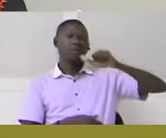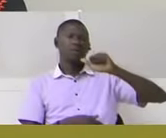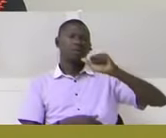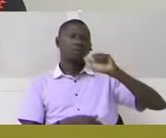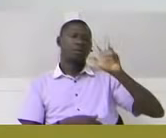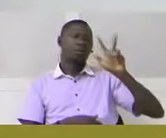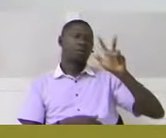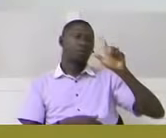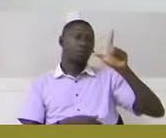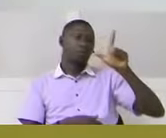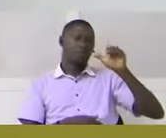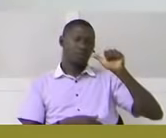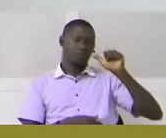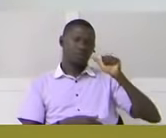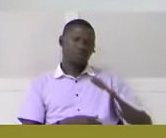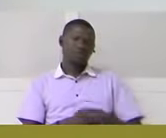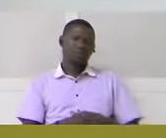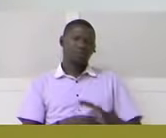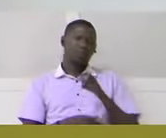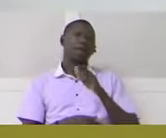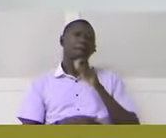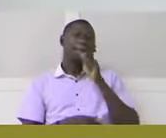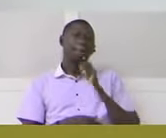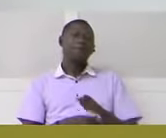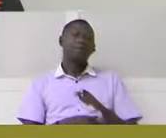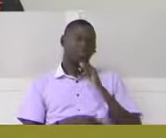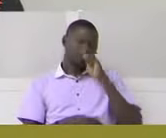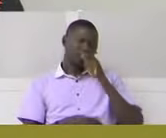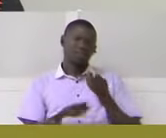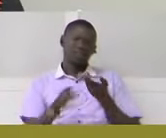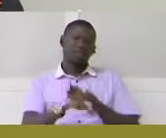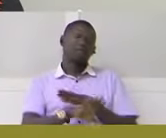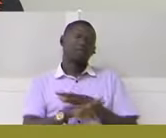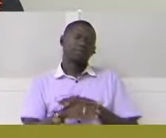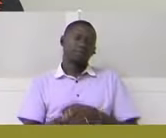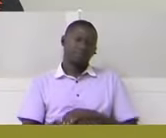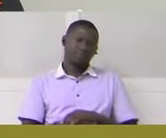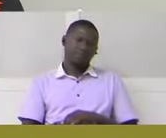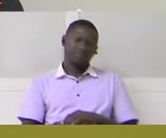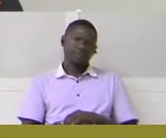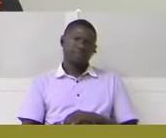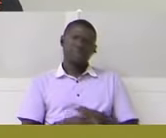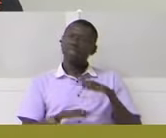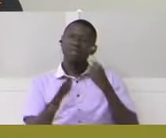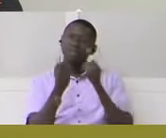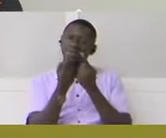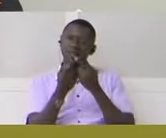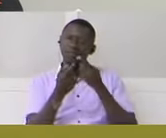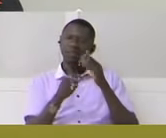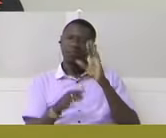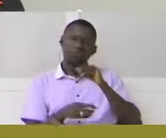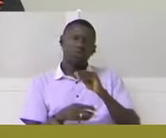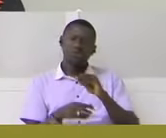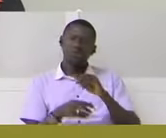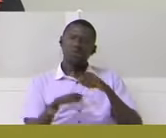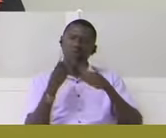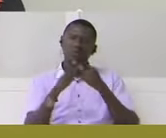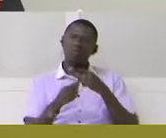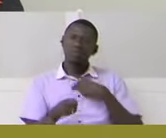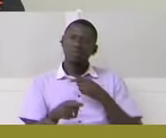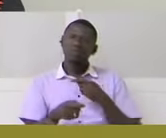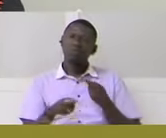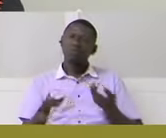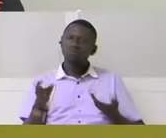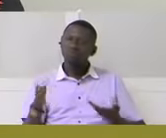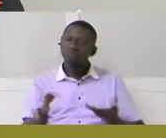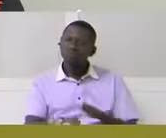passed away. Fode Jaula, min yodara. And was anything done in respect of his funeral?